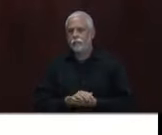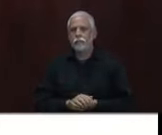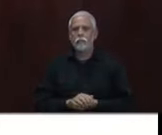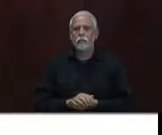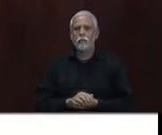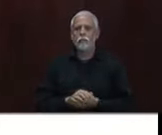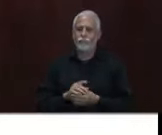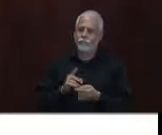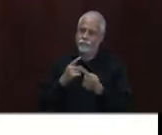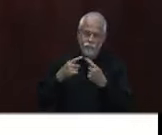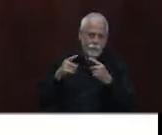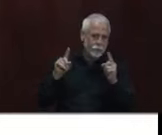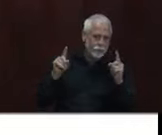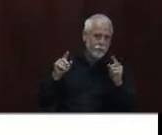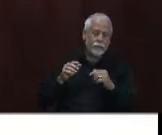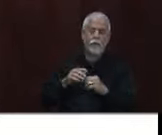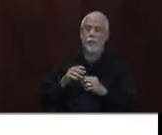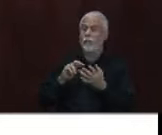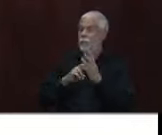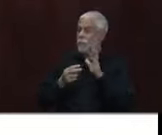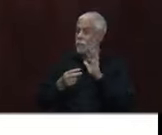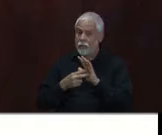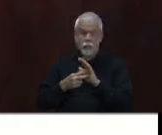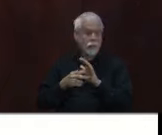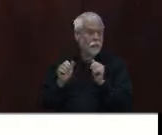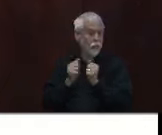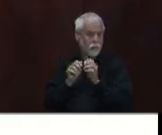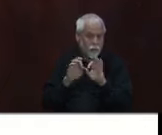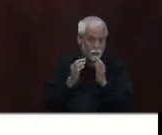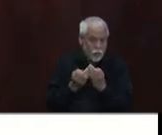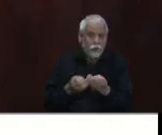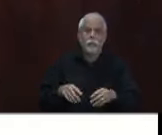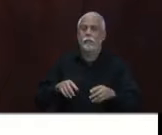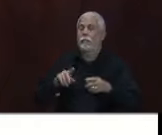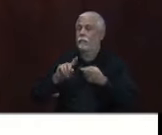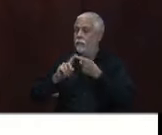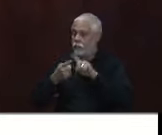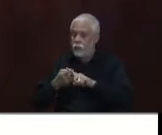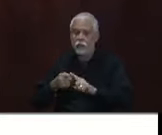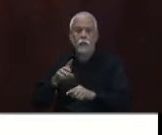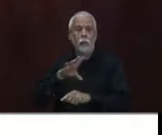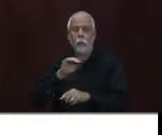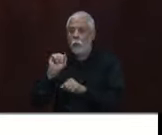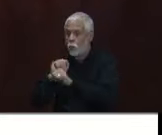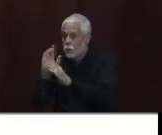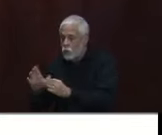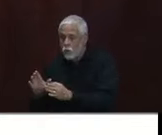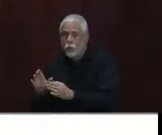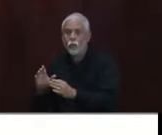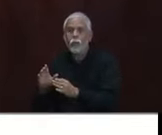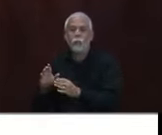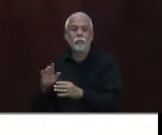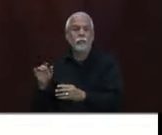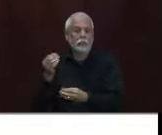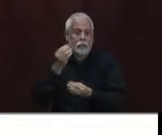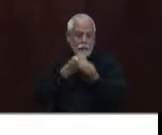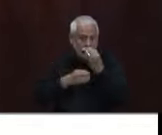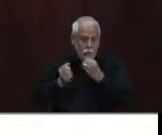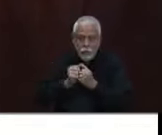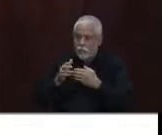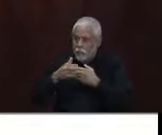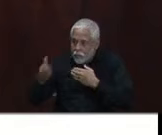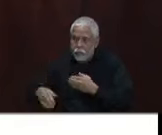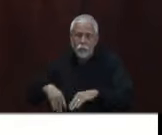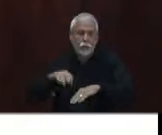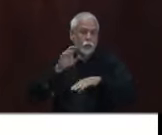in order for it to work. This means with your family, your friends, and your coworkers, which means also at dinner with neighbors,